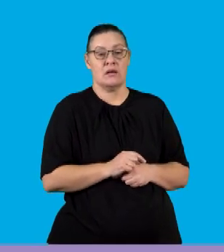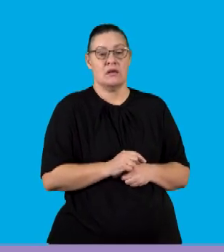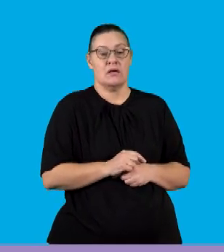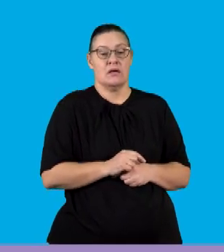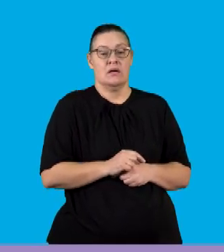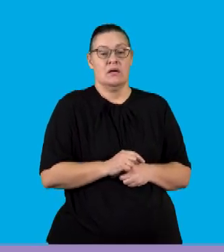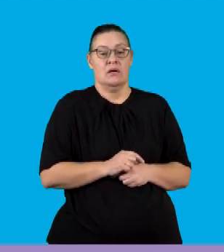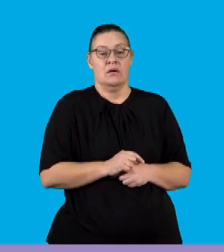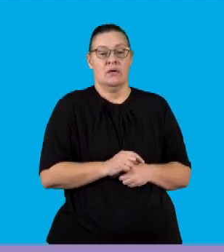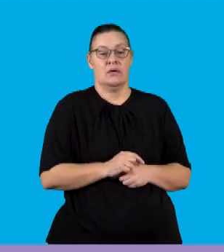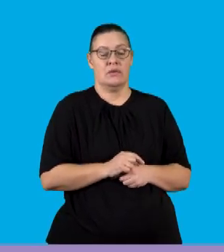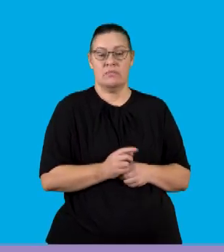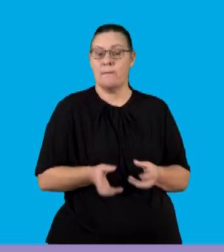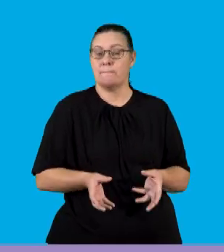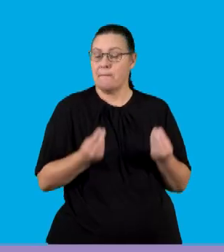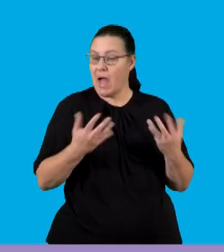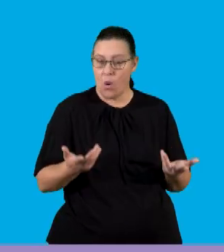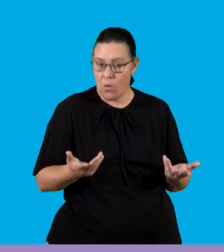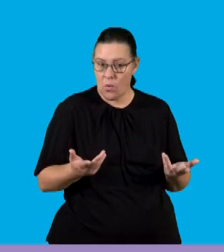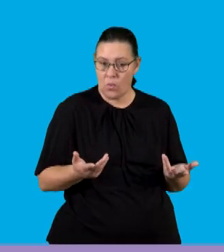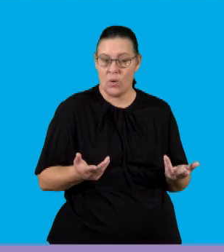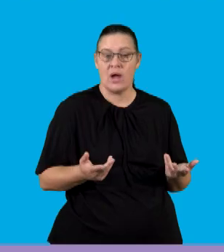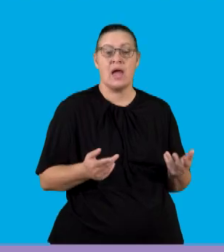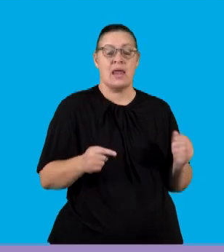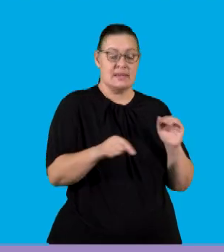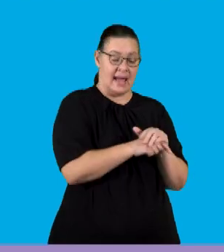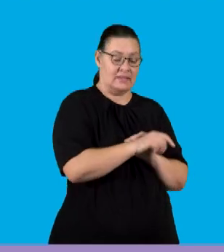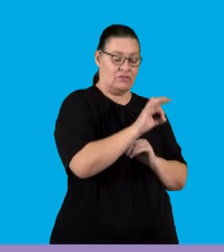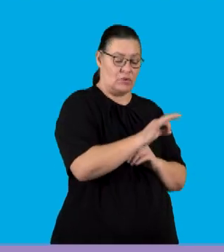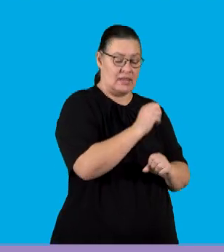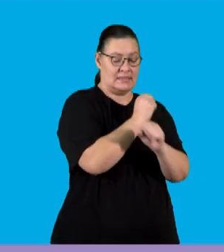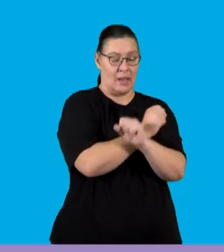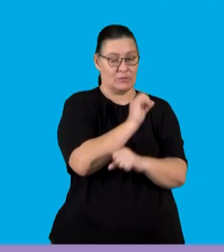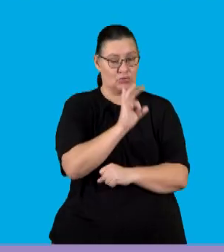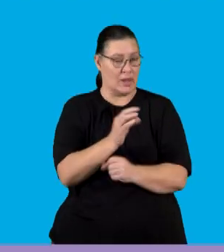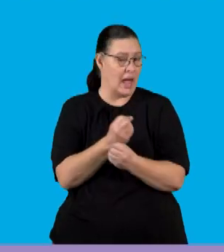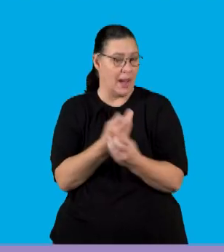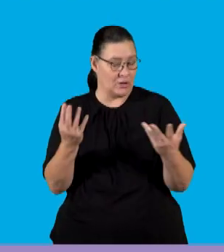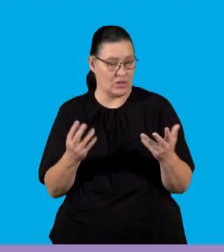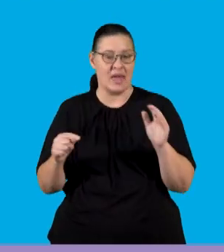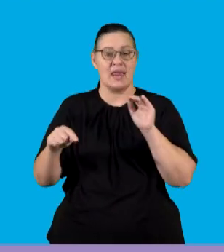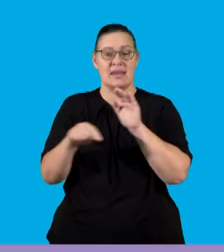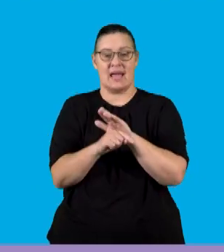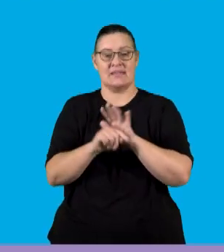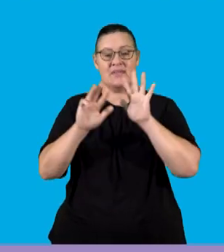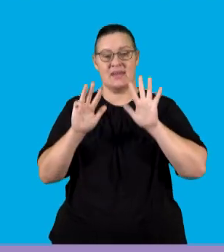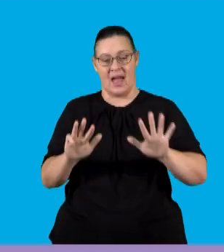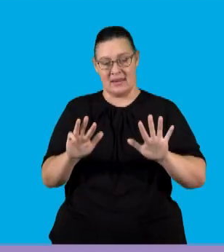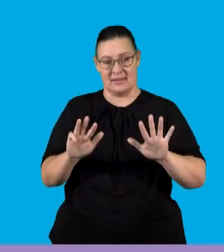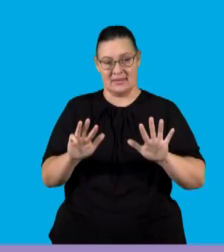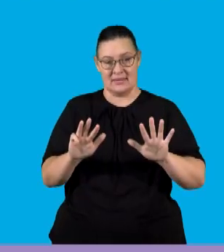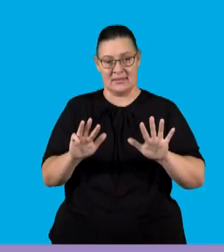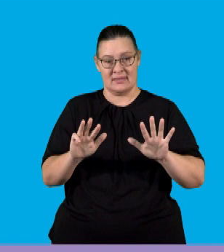term. So how are we going to get to that 2? Remember, negative 3 multiplied by 3 is a